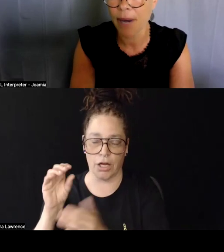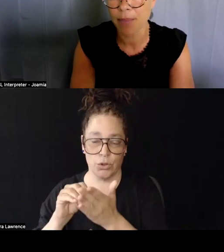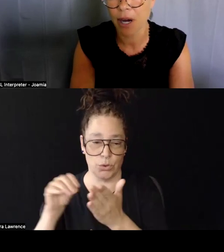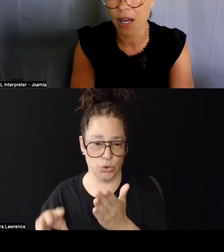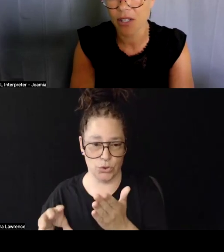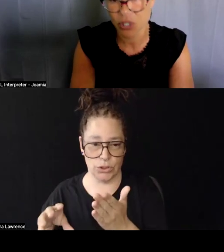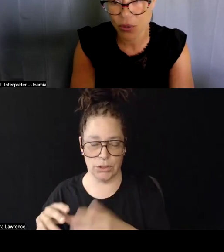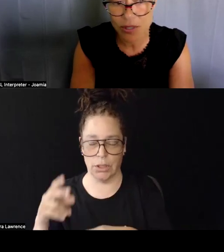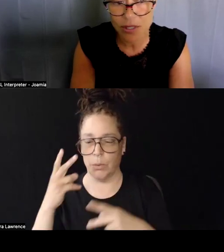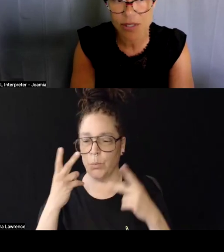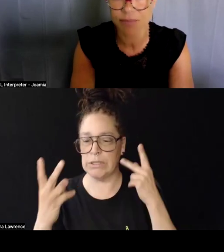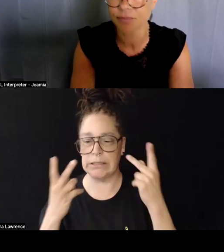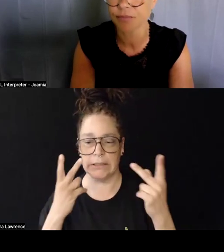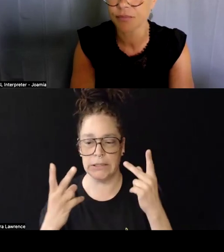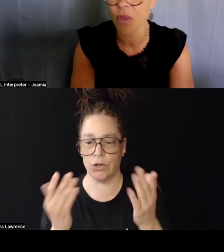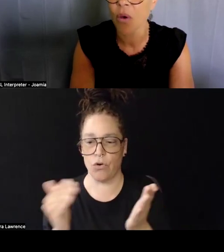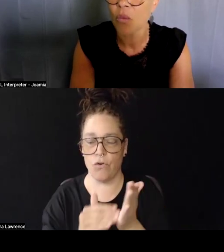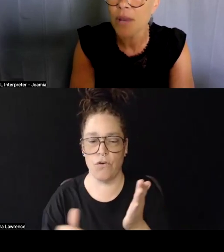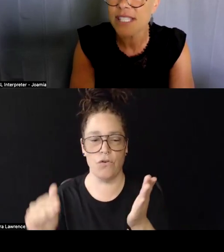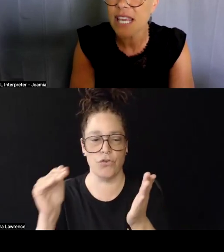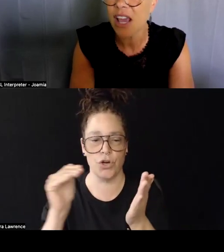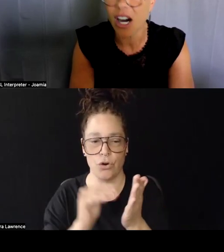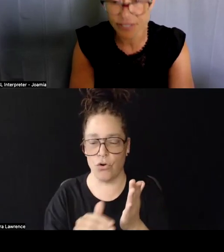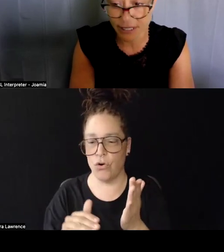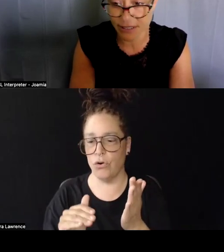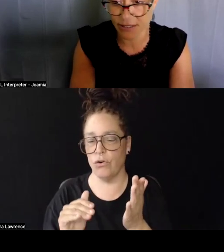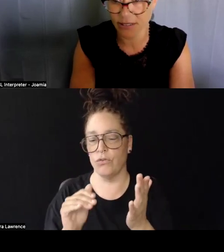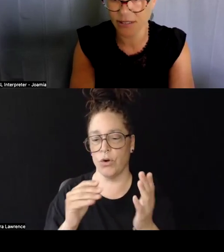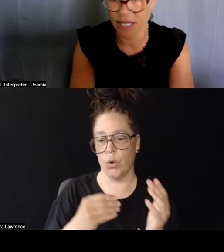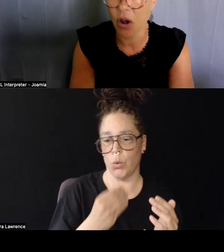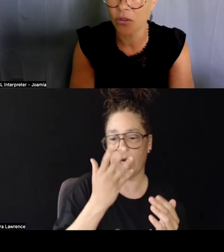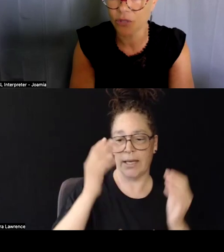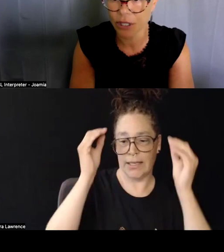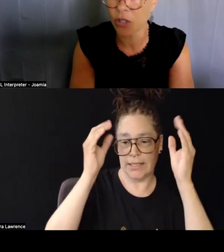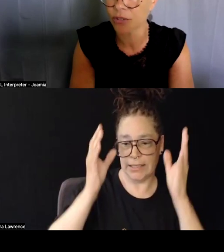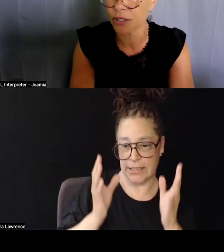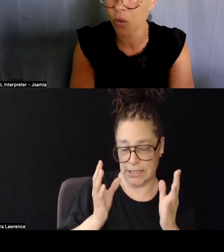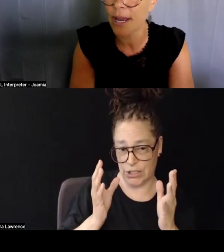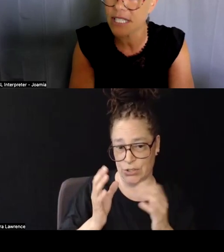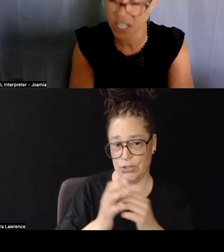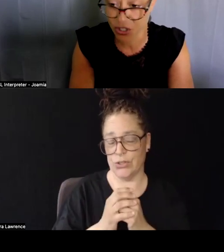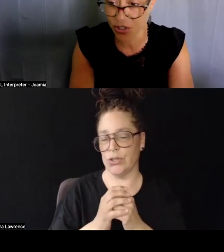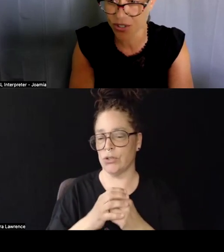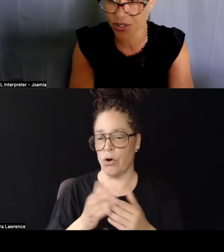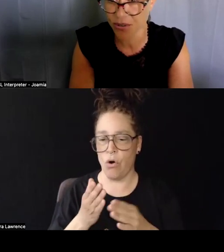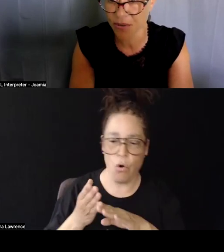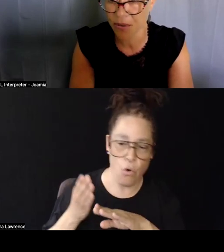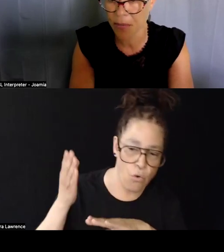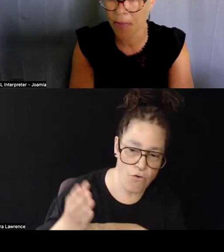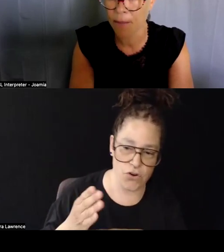with BIPOC students, we see often and over white